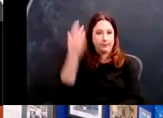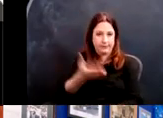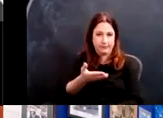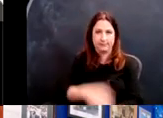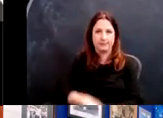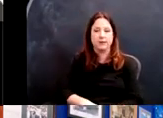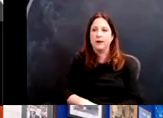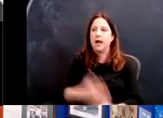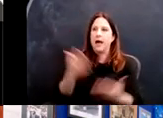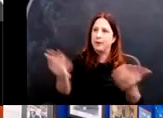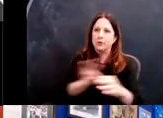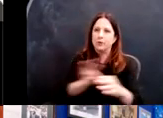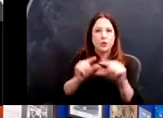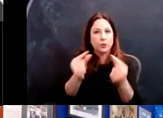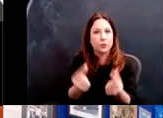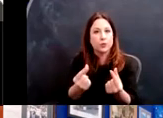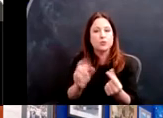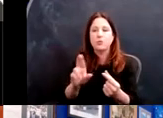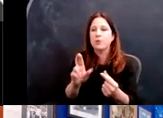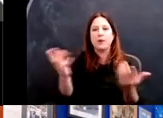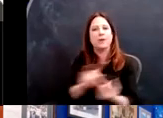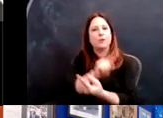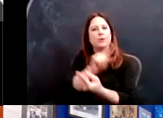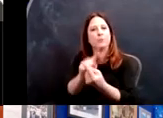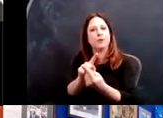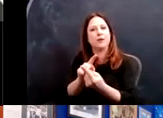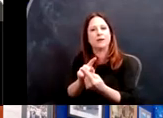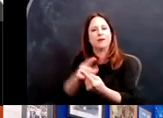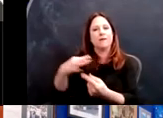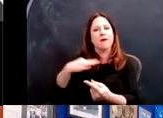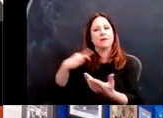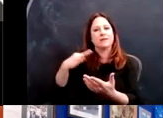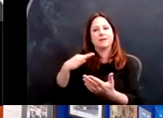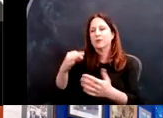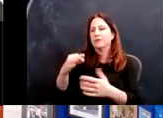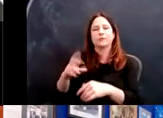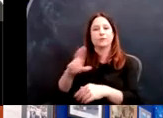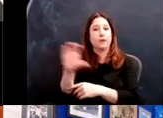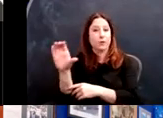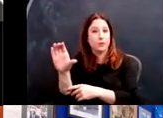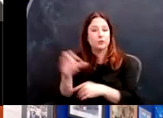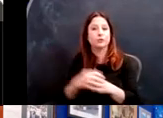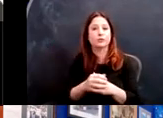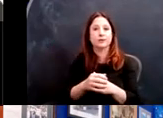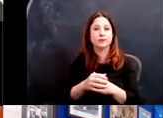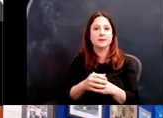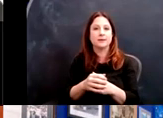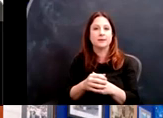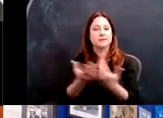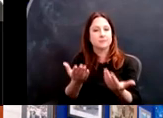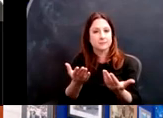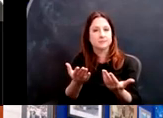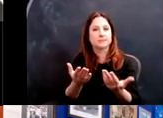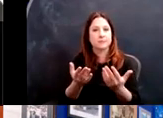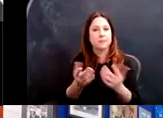for this group, or I'm here to meet with one of the volunteer recovery coaches. Or many times that